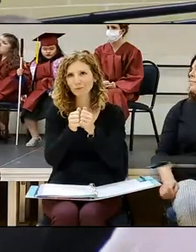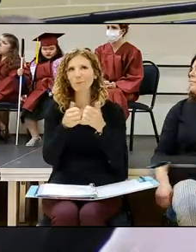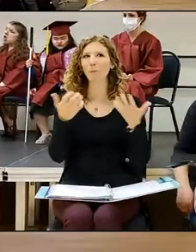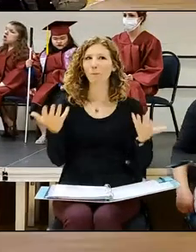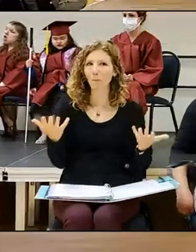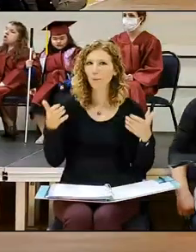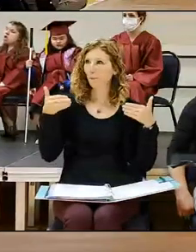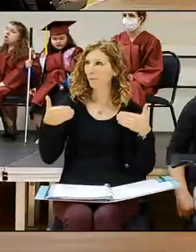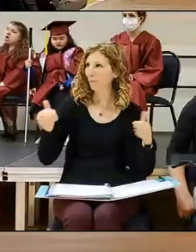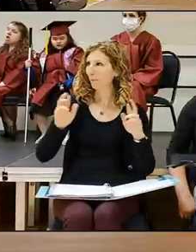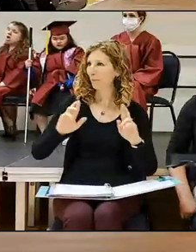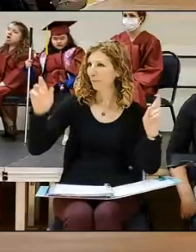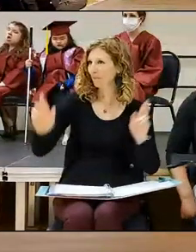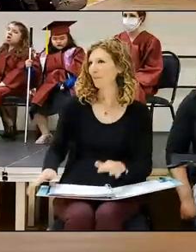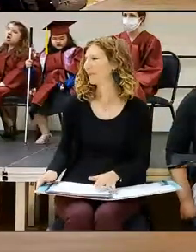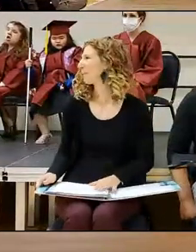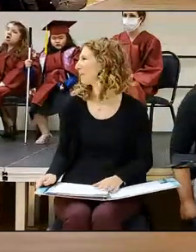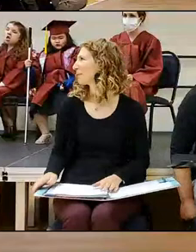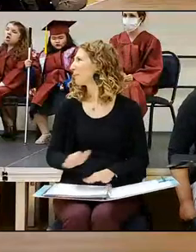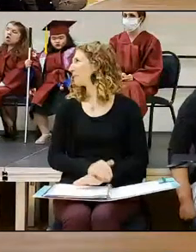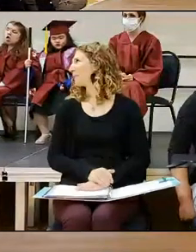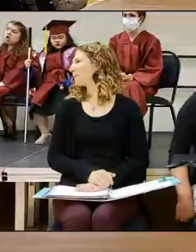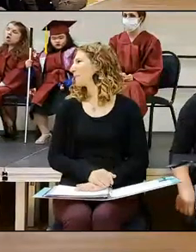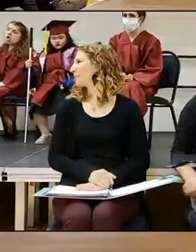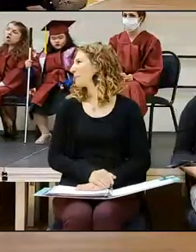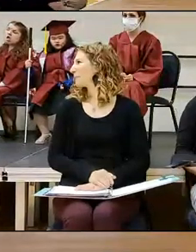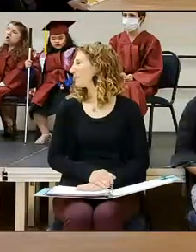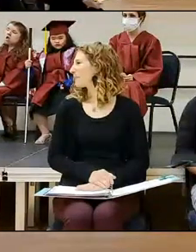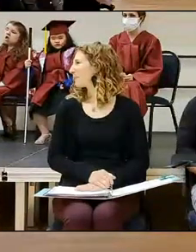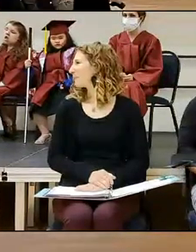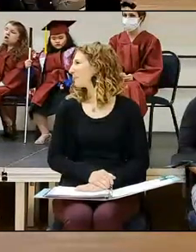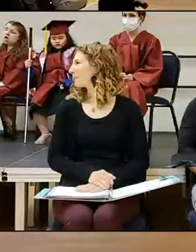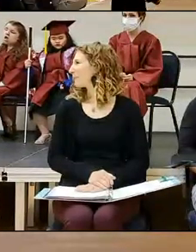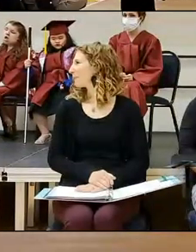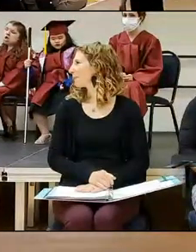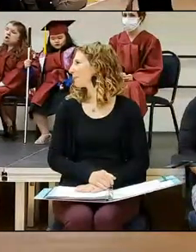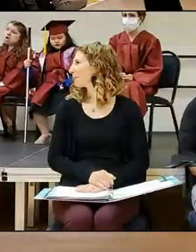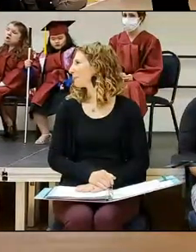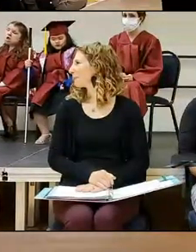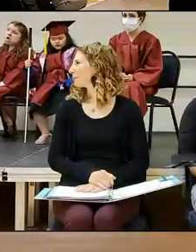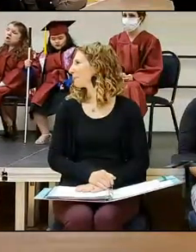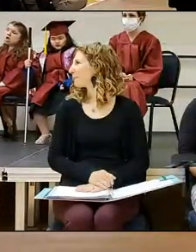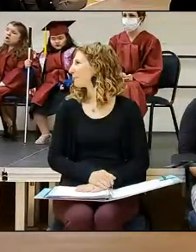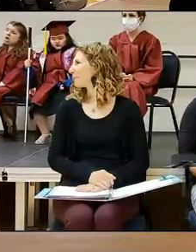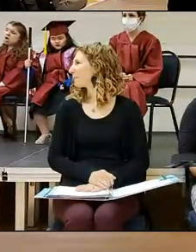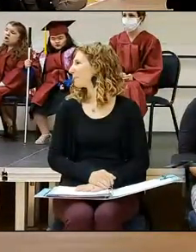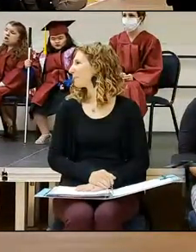audio track. So in the room, there are no visuals going along with this music.